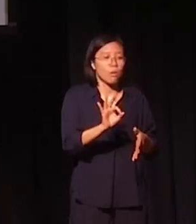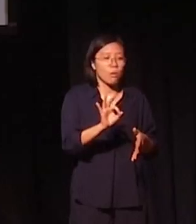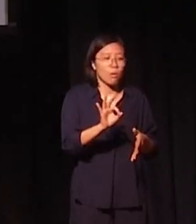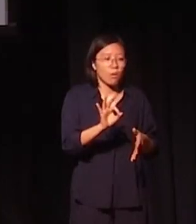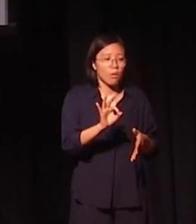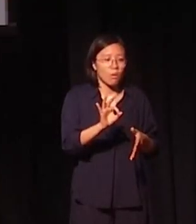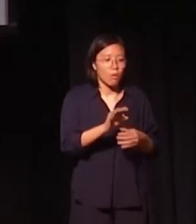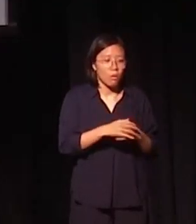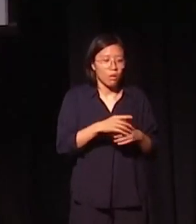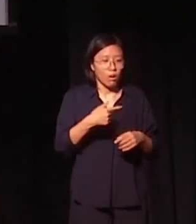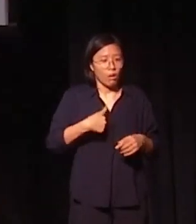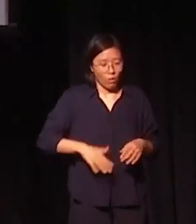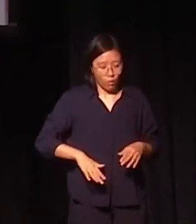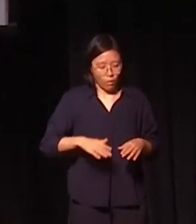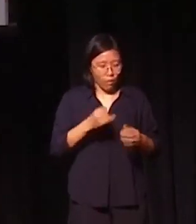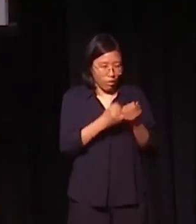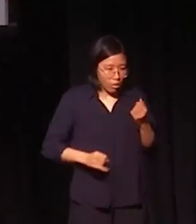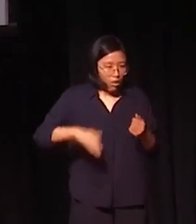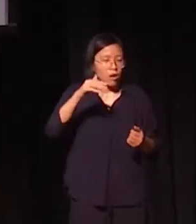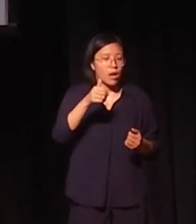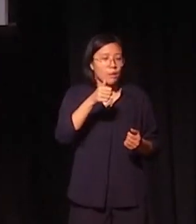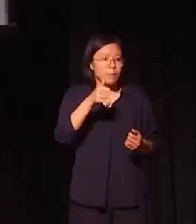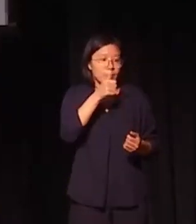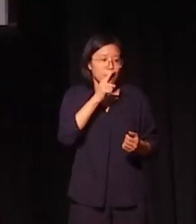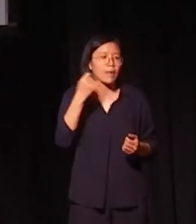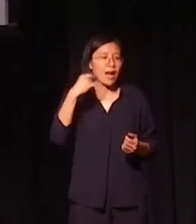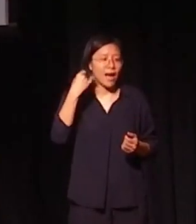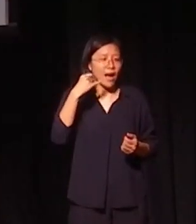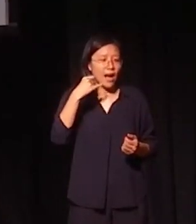deaf parents, so my home language was British Sign Language. I grew up in London,